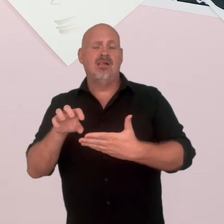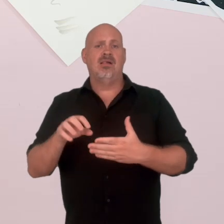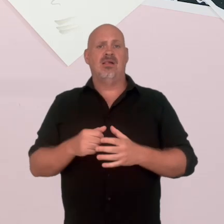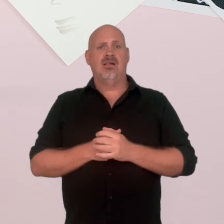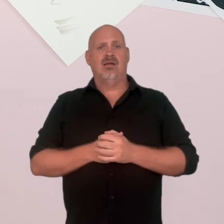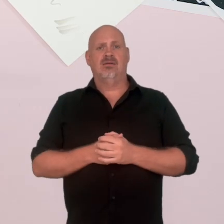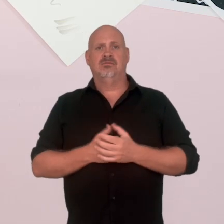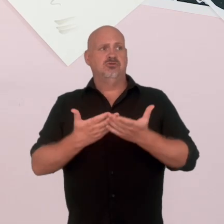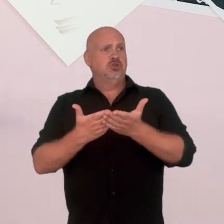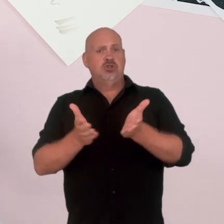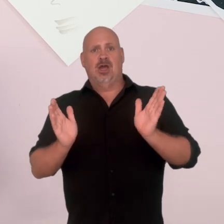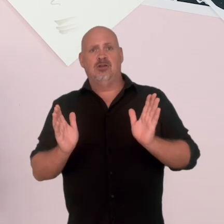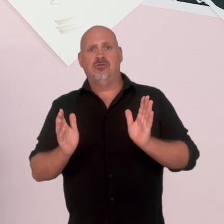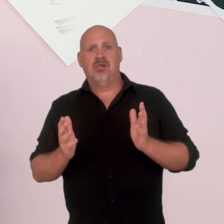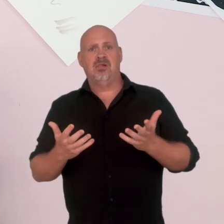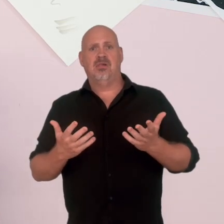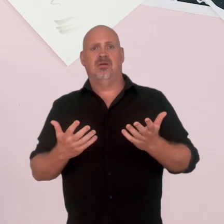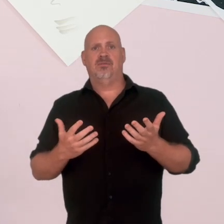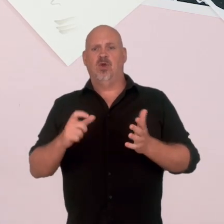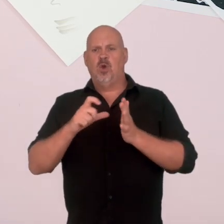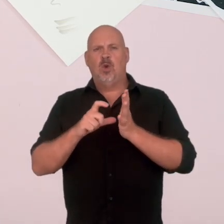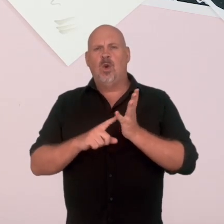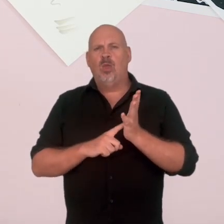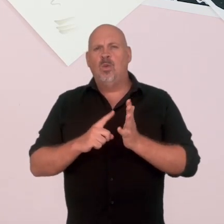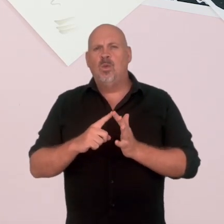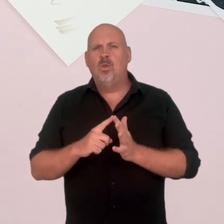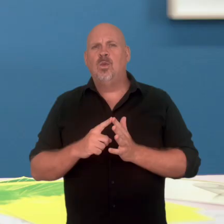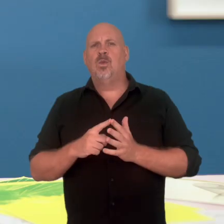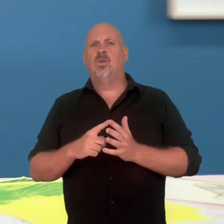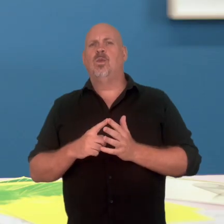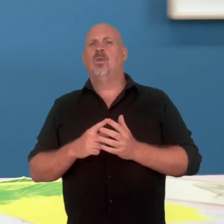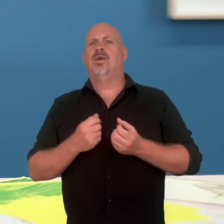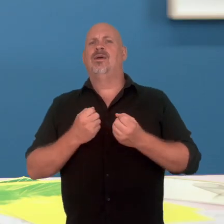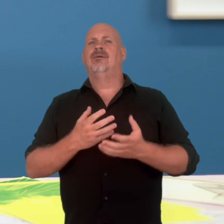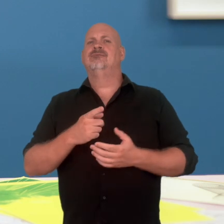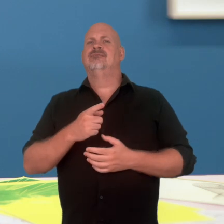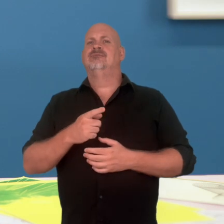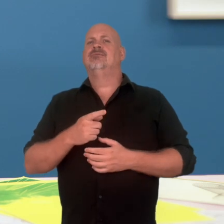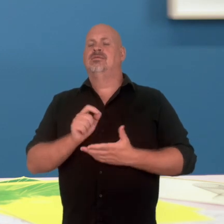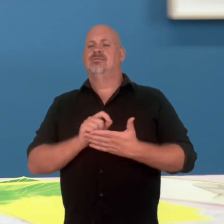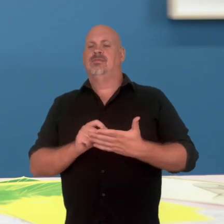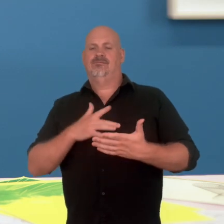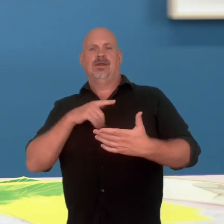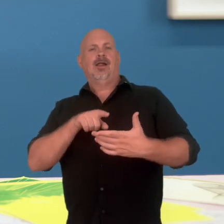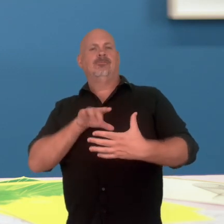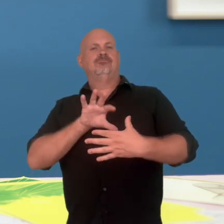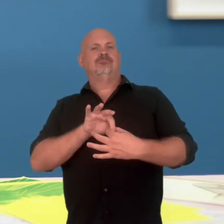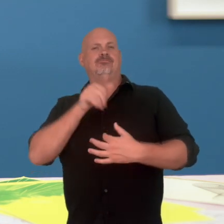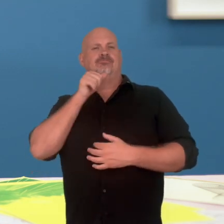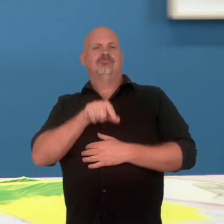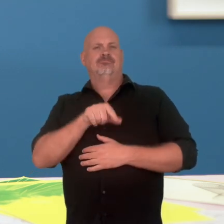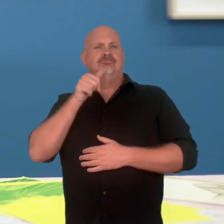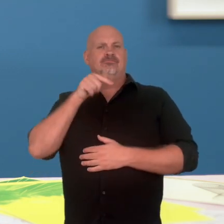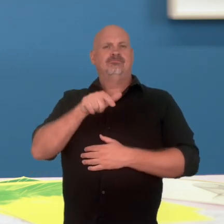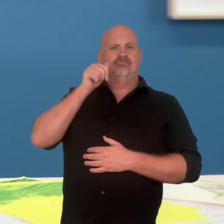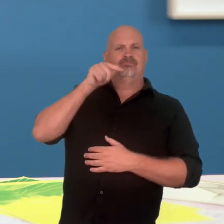general, kind of clues that will give the work a sense of relatability, or they